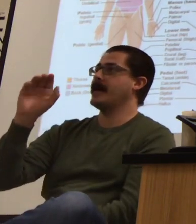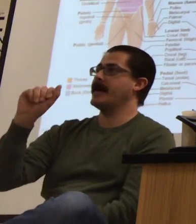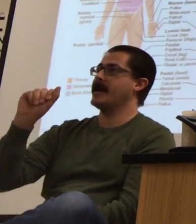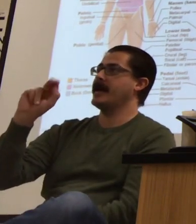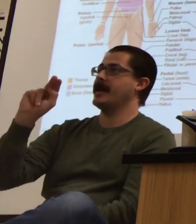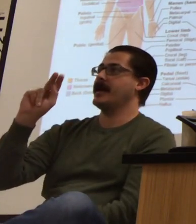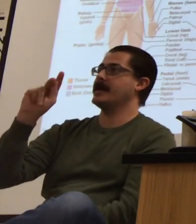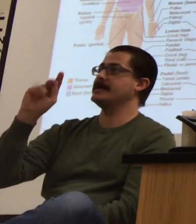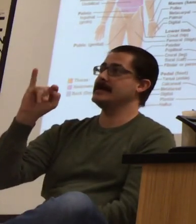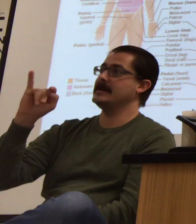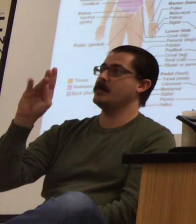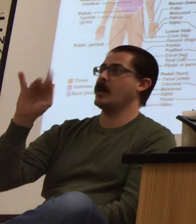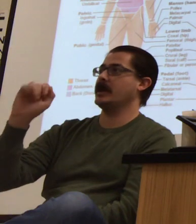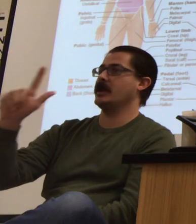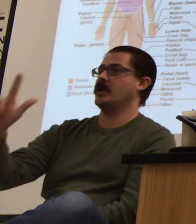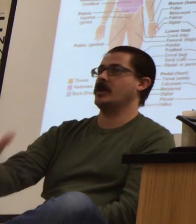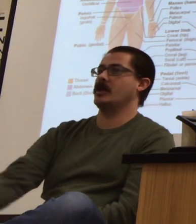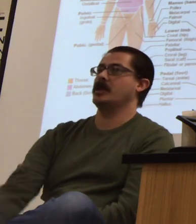antebrachial.